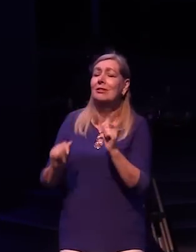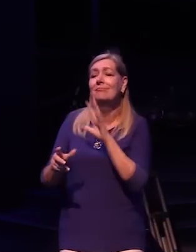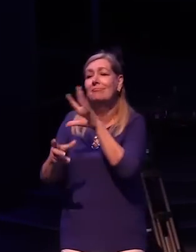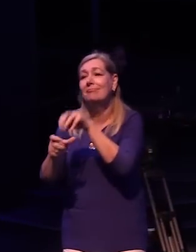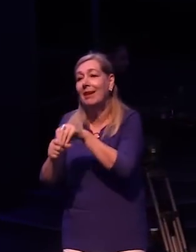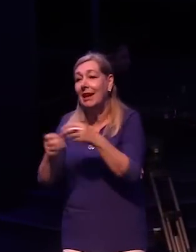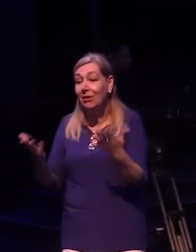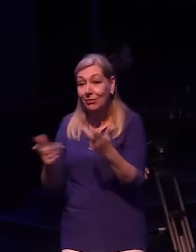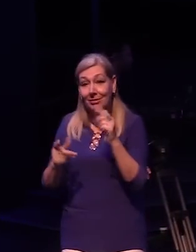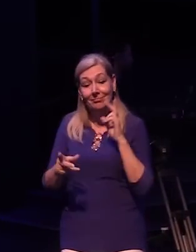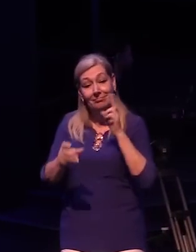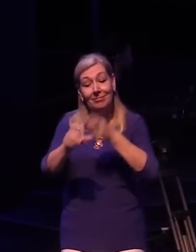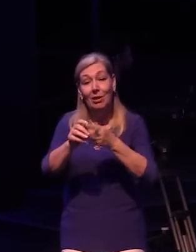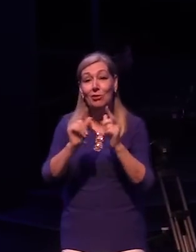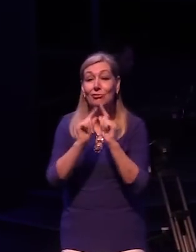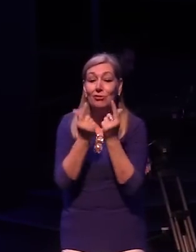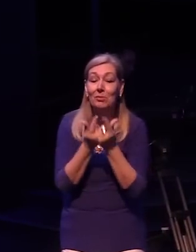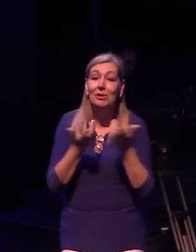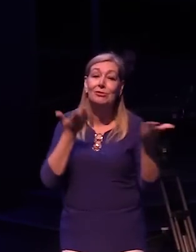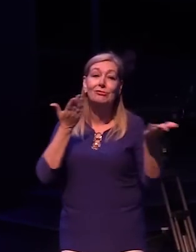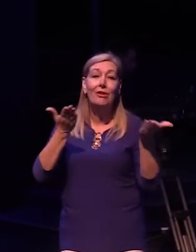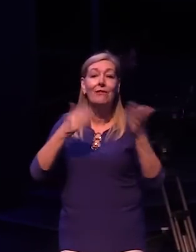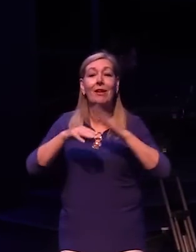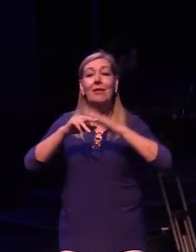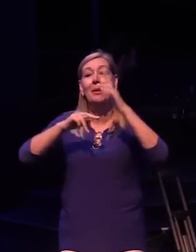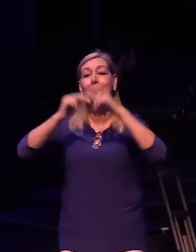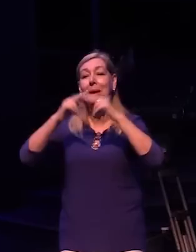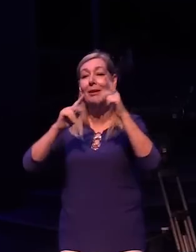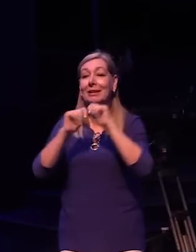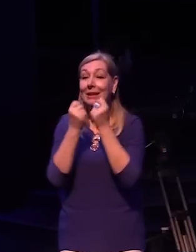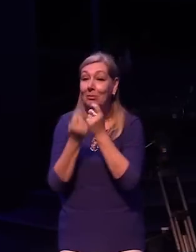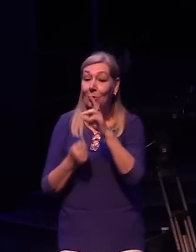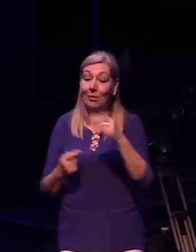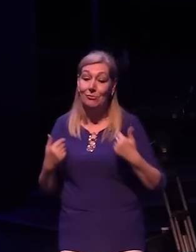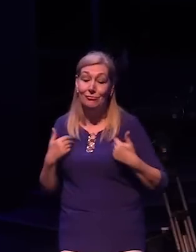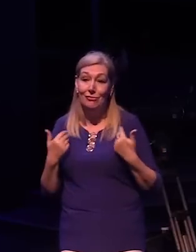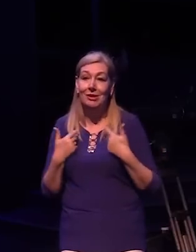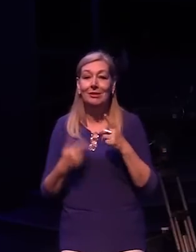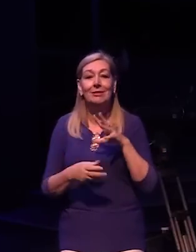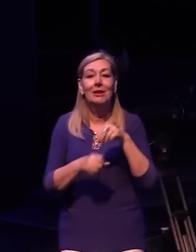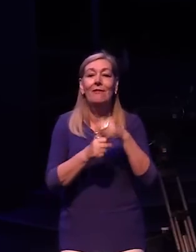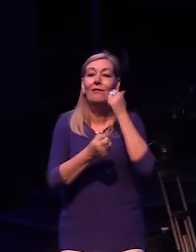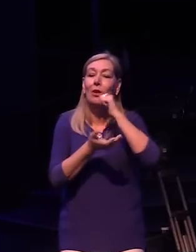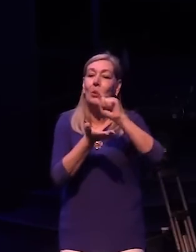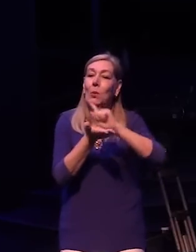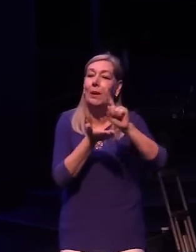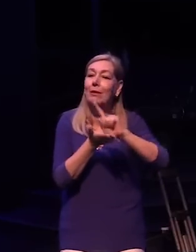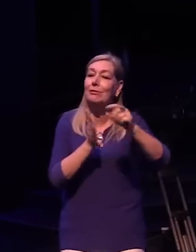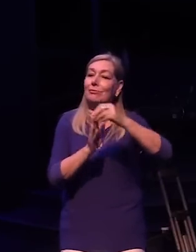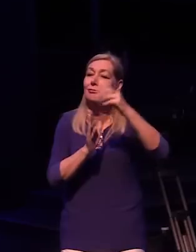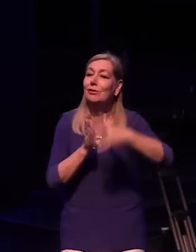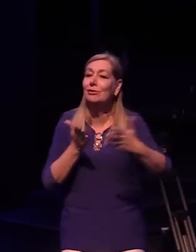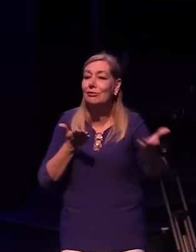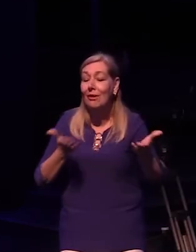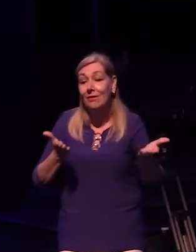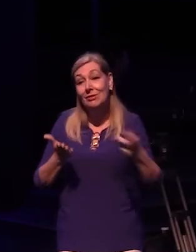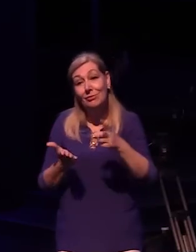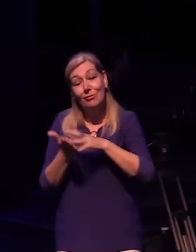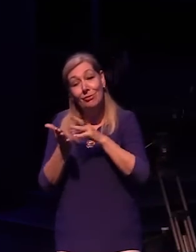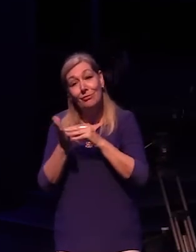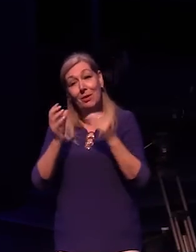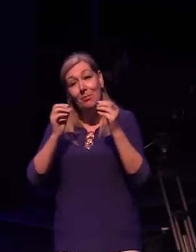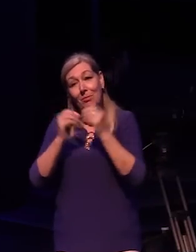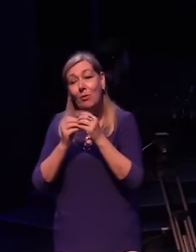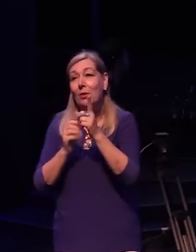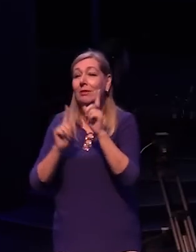can join a group, serve on the build team, or if you're my age, join us for our weekly Gateway student services. To learn more, meet us at